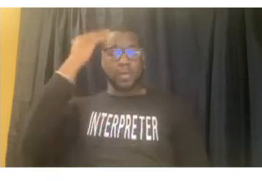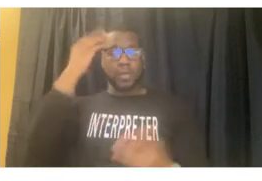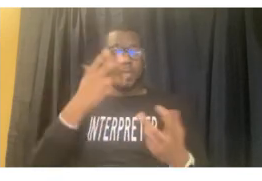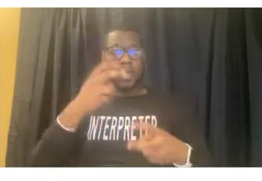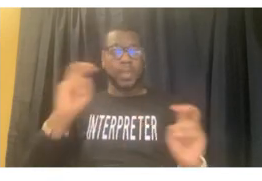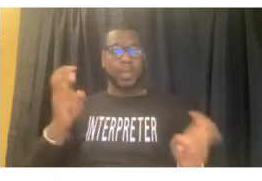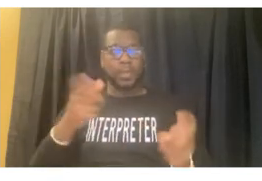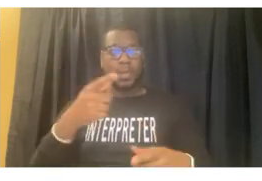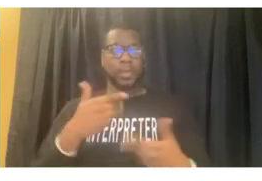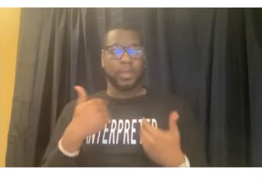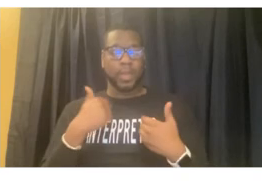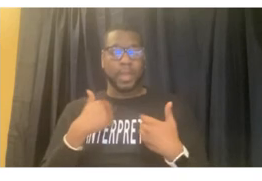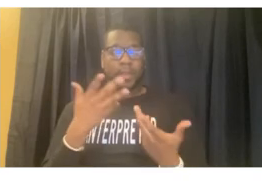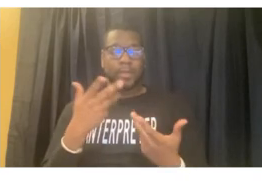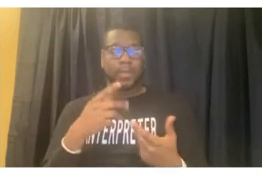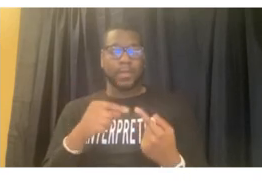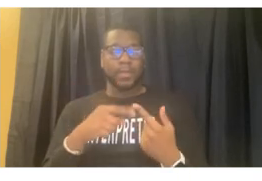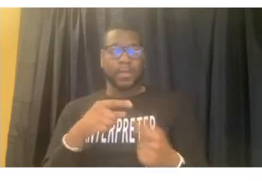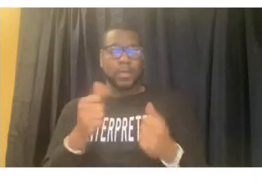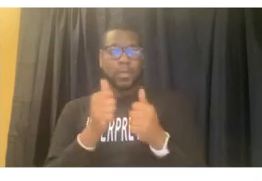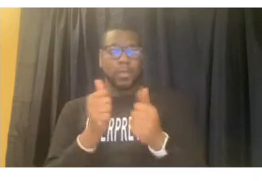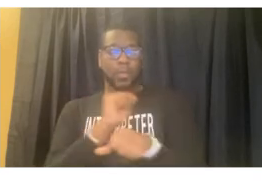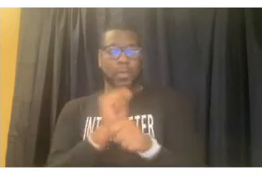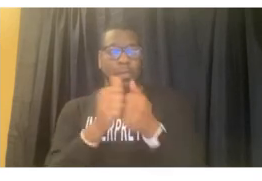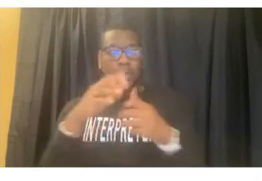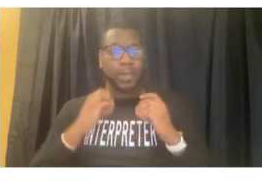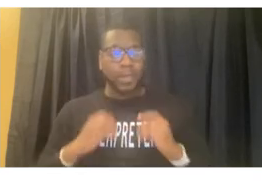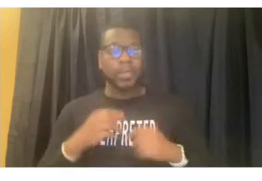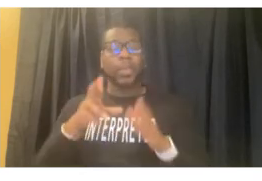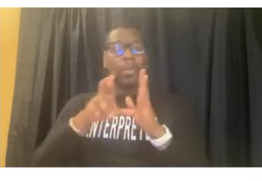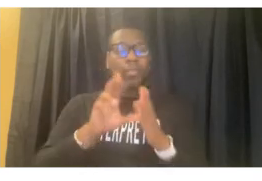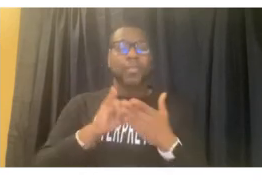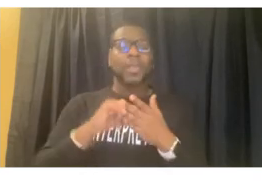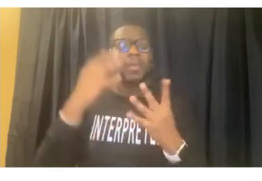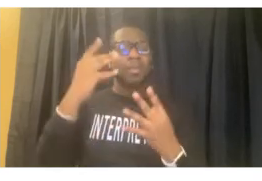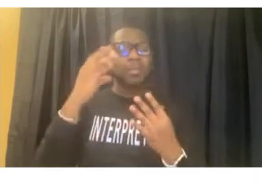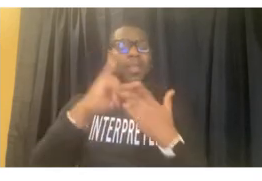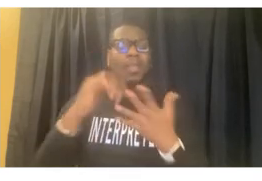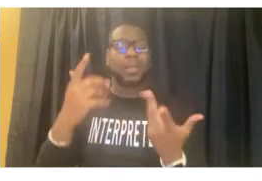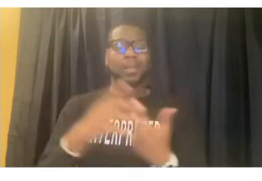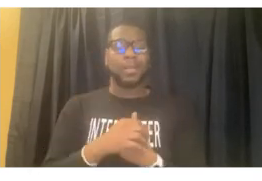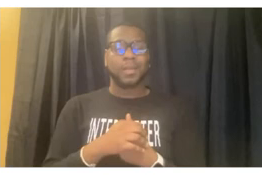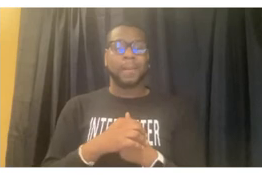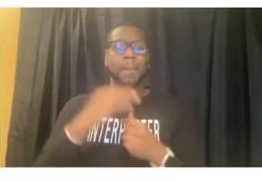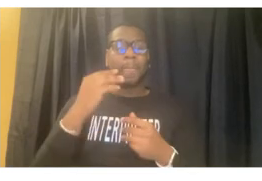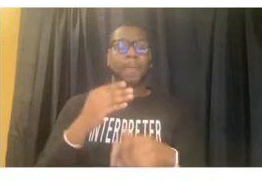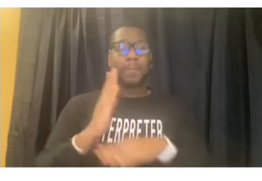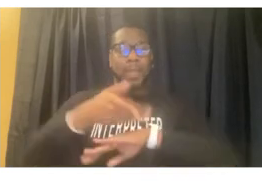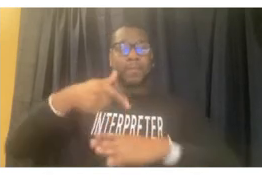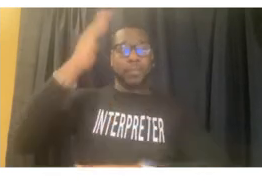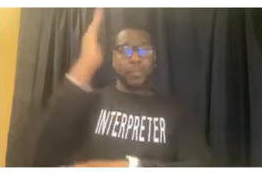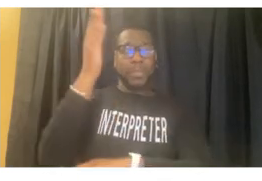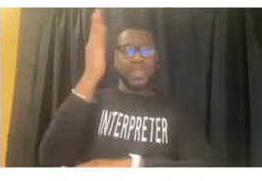when working with your clients? And reflect on that question. Take some time to, after this presentation, jot some things